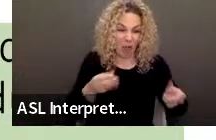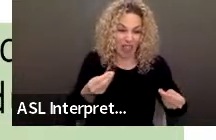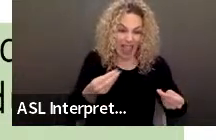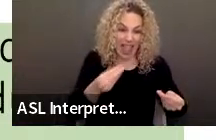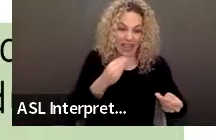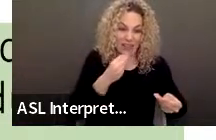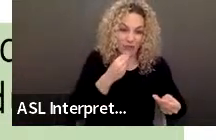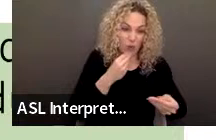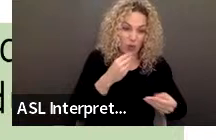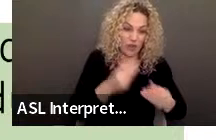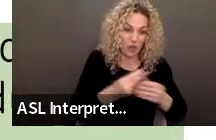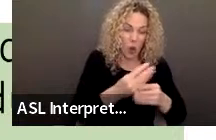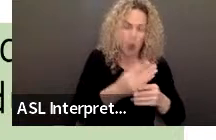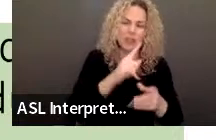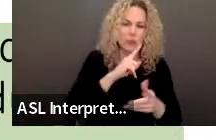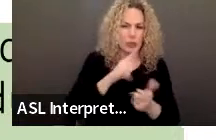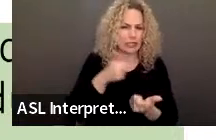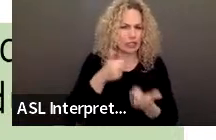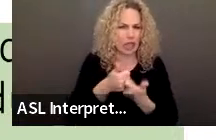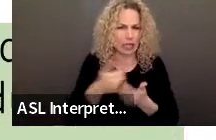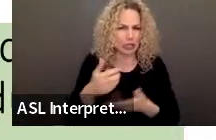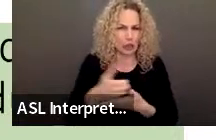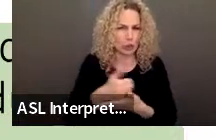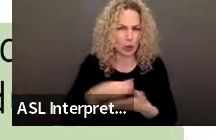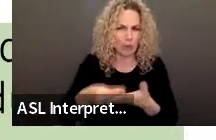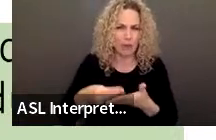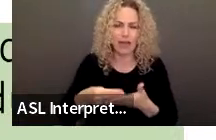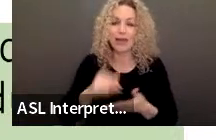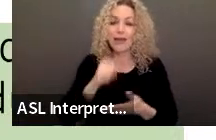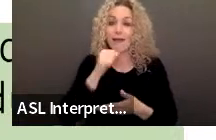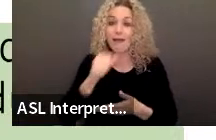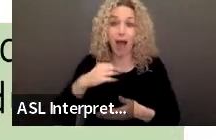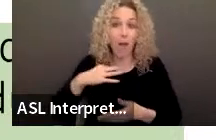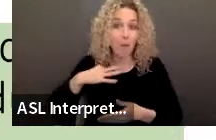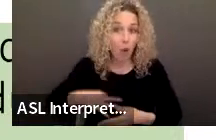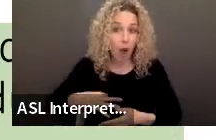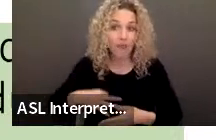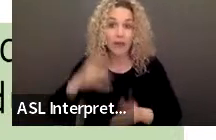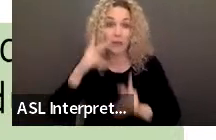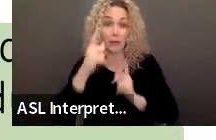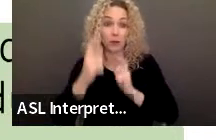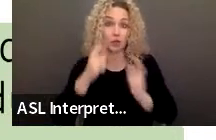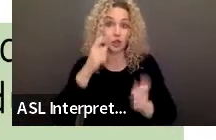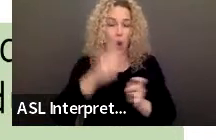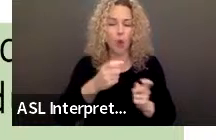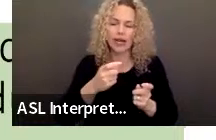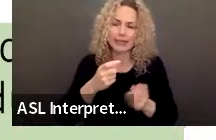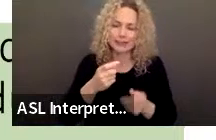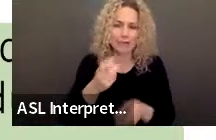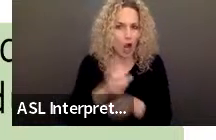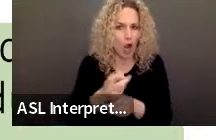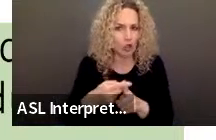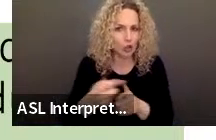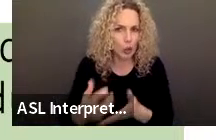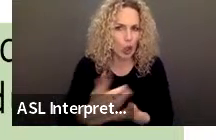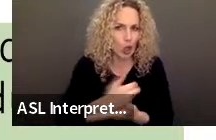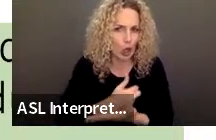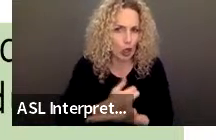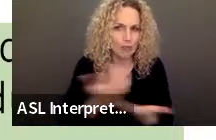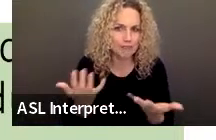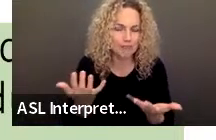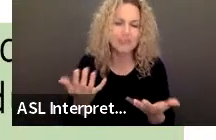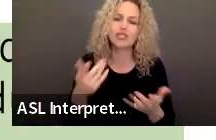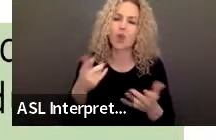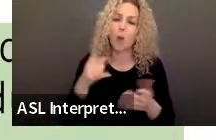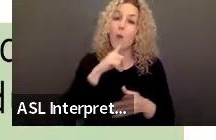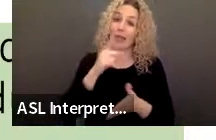is very, very challenging. The nonprofit status and donors certainly help us to do that. But the other thing that helps us is to be